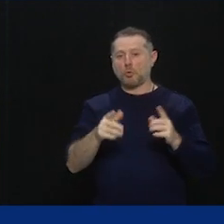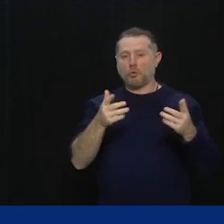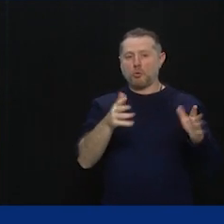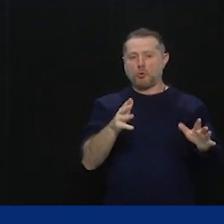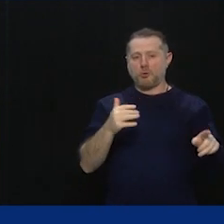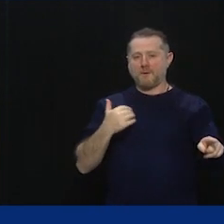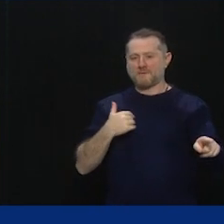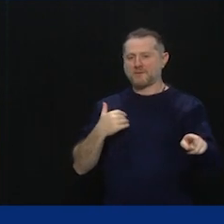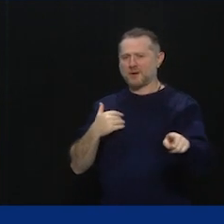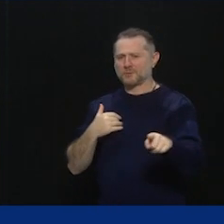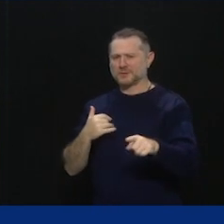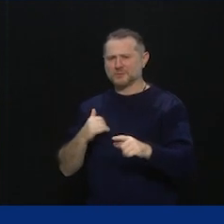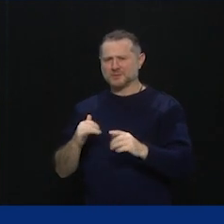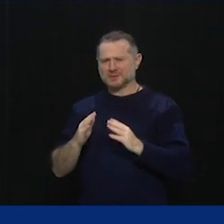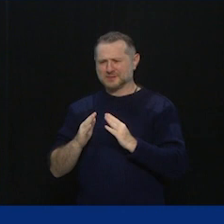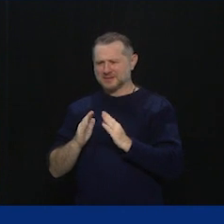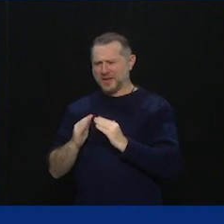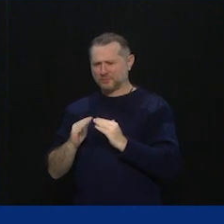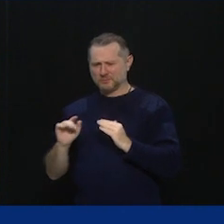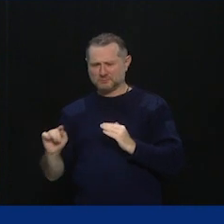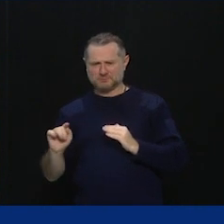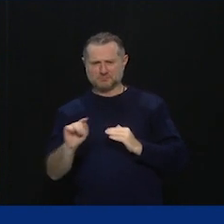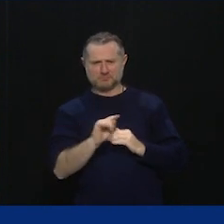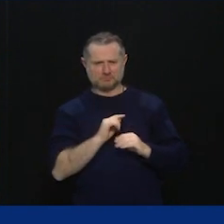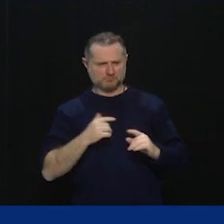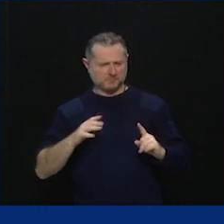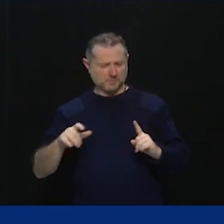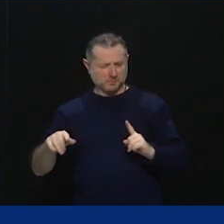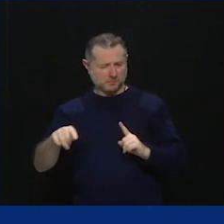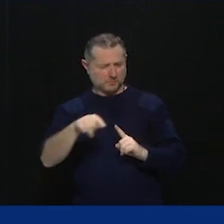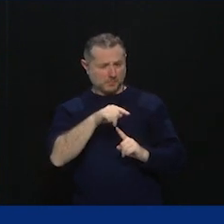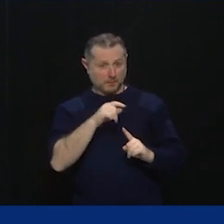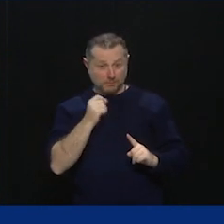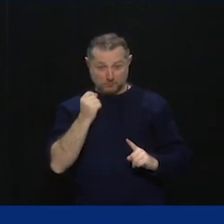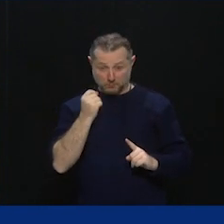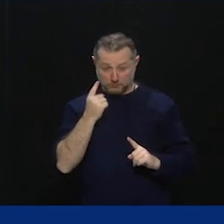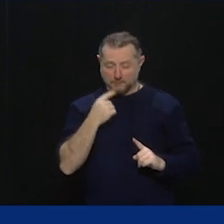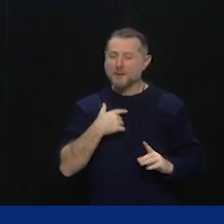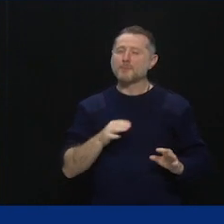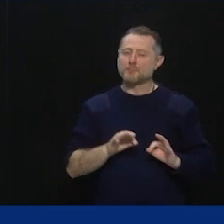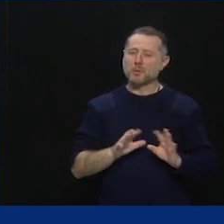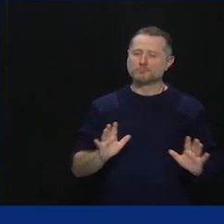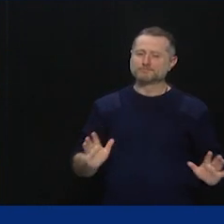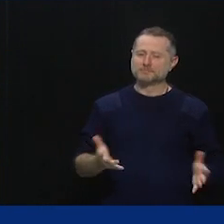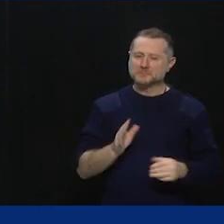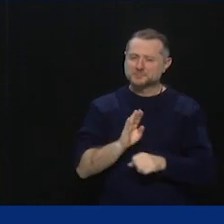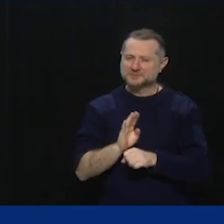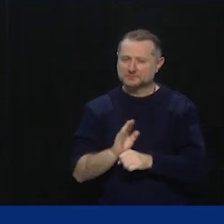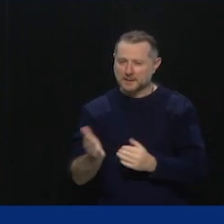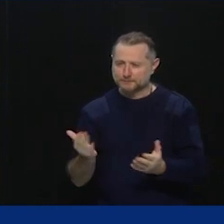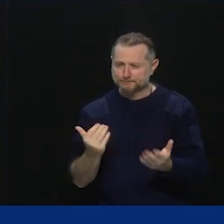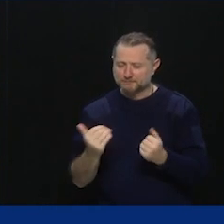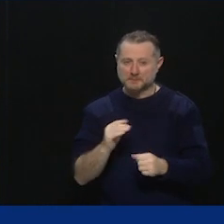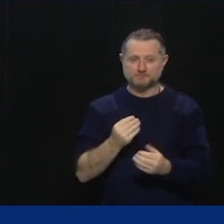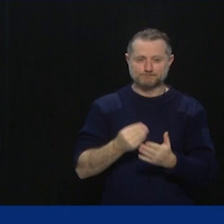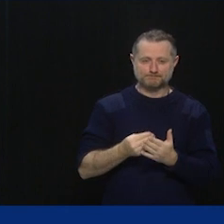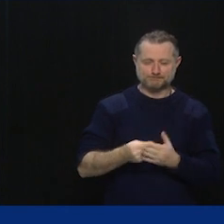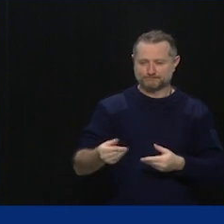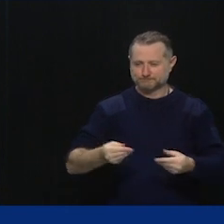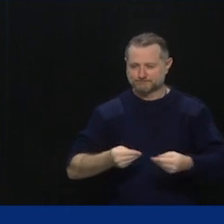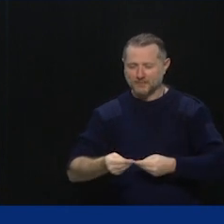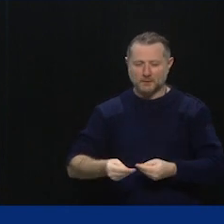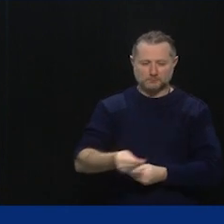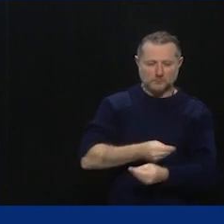It needed feet and fannies on the street and in the restaurants, and disposable income brought into those downtowns to give them an